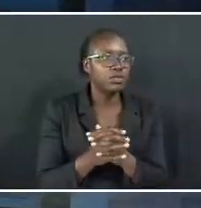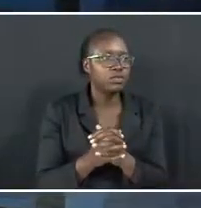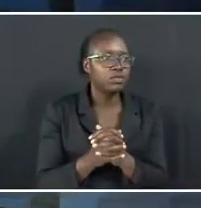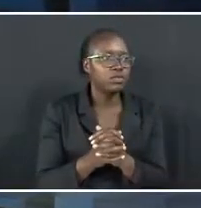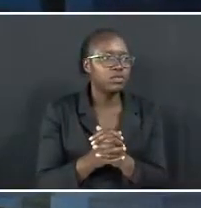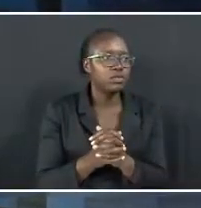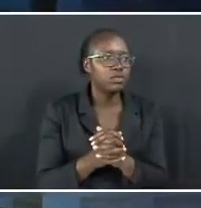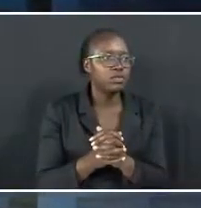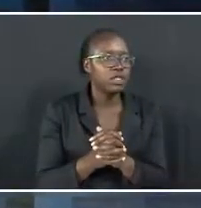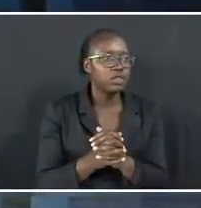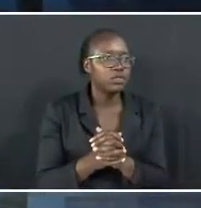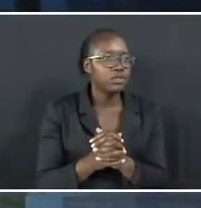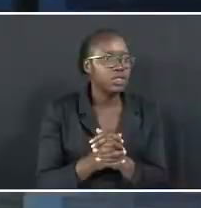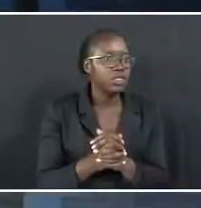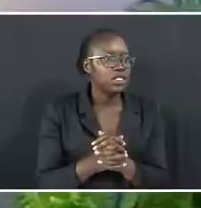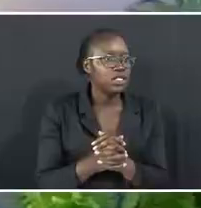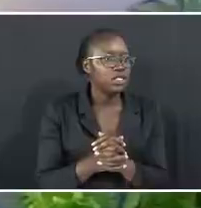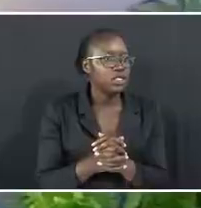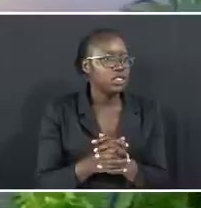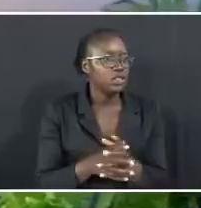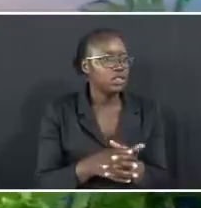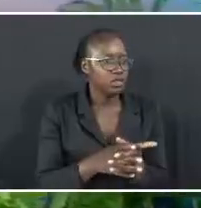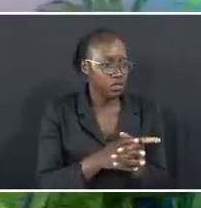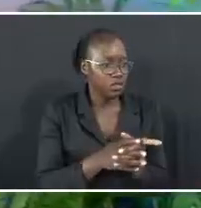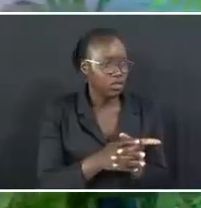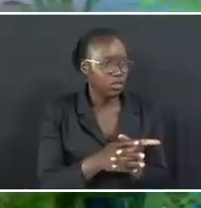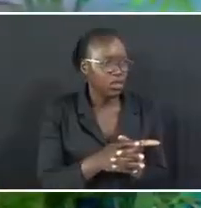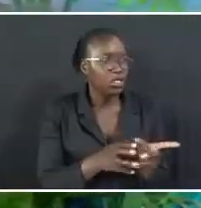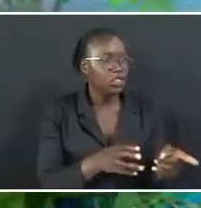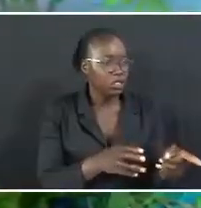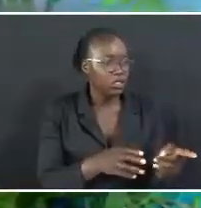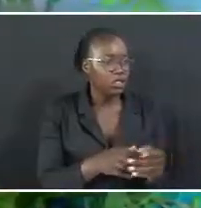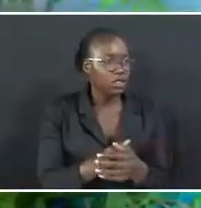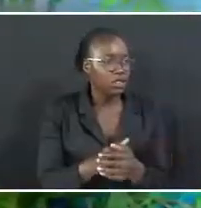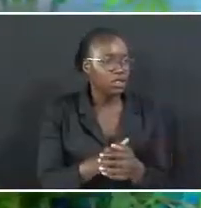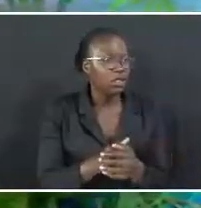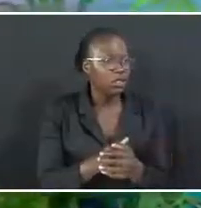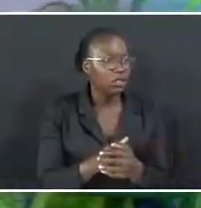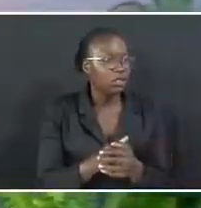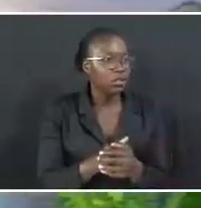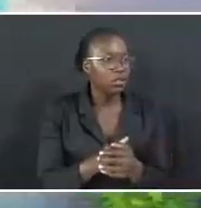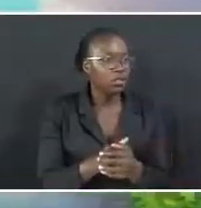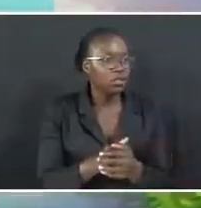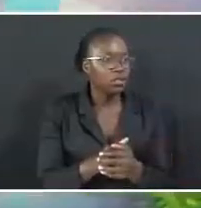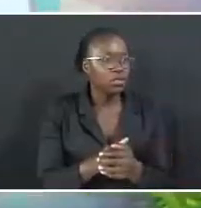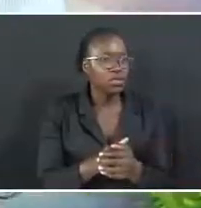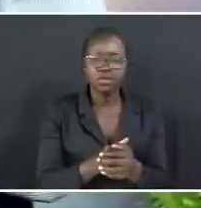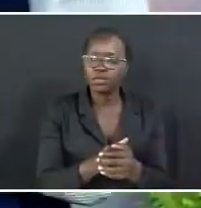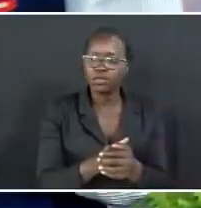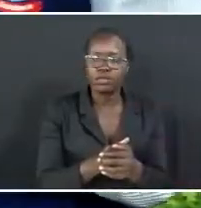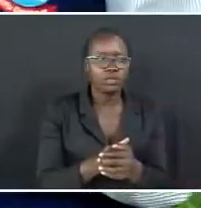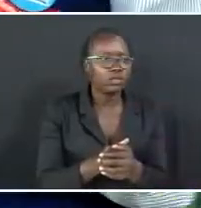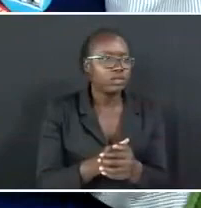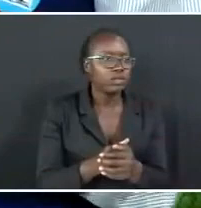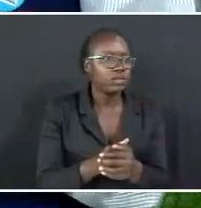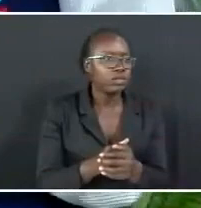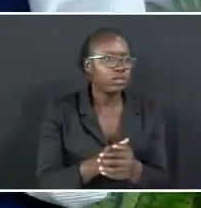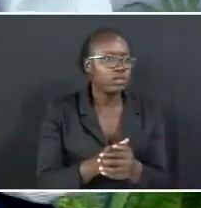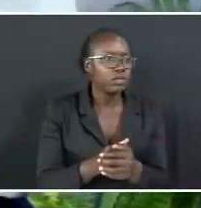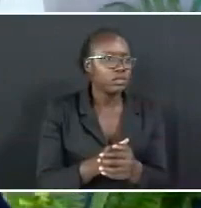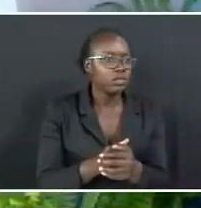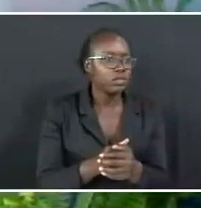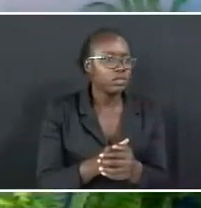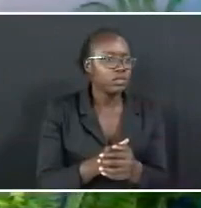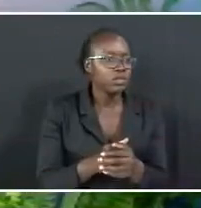was the Son of God, yes. But he himself walked miles and miles each and every